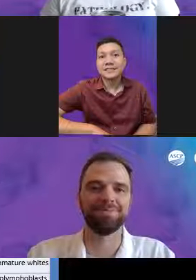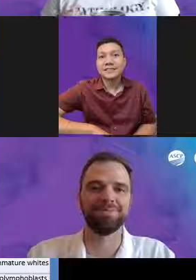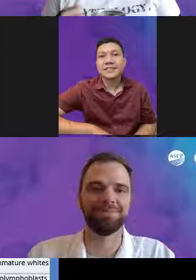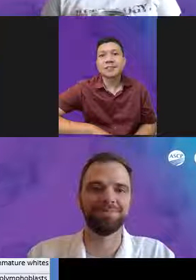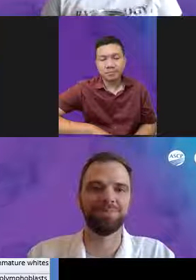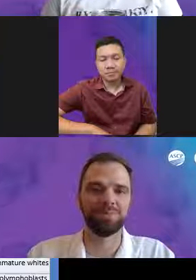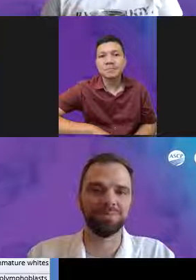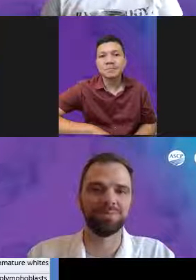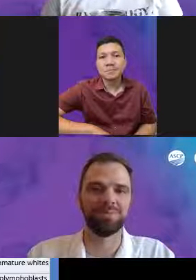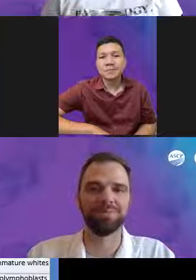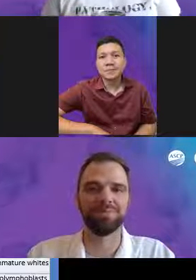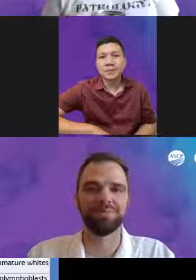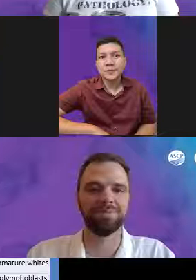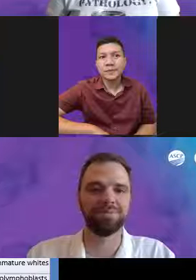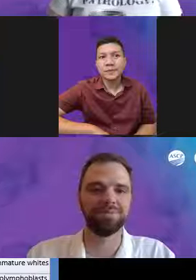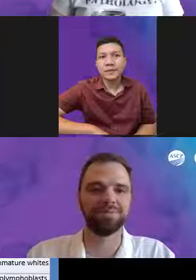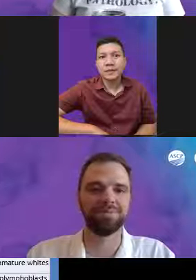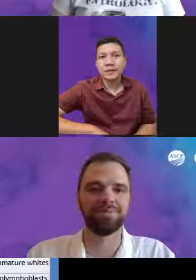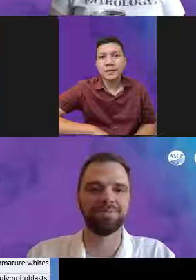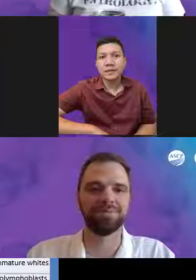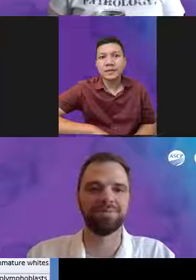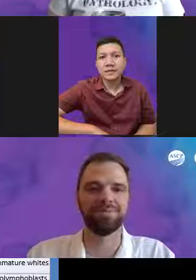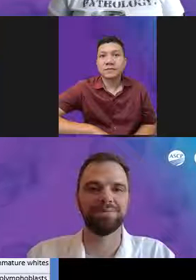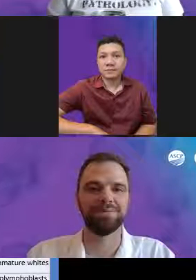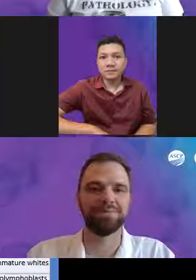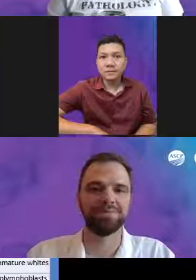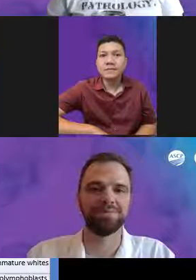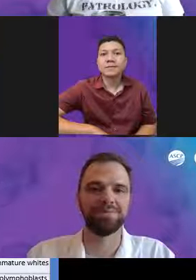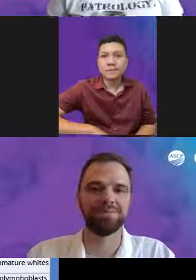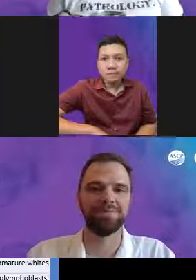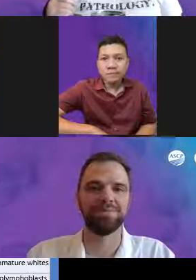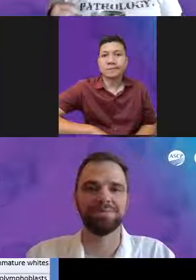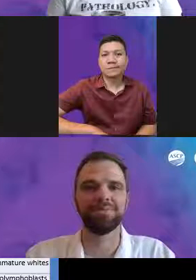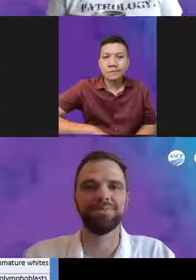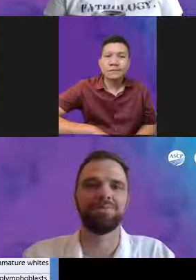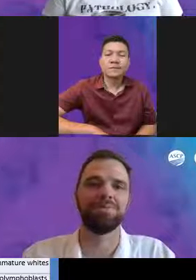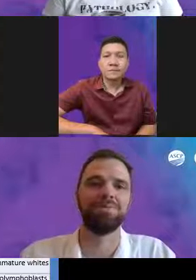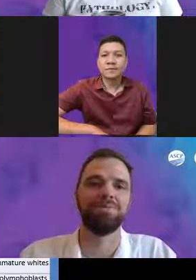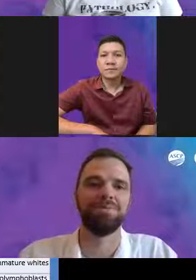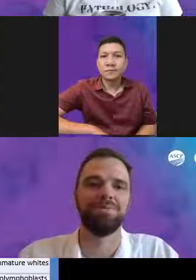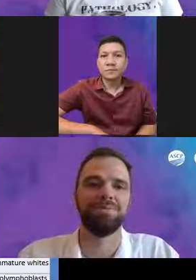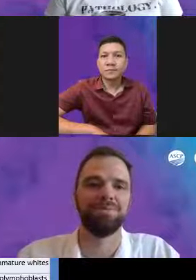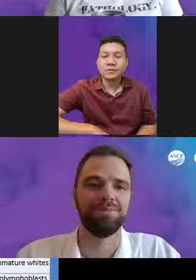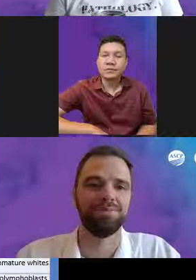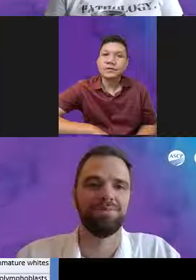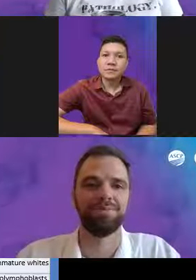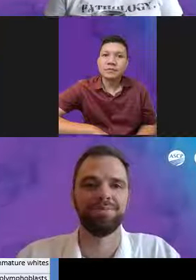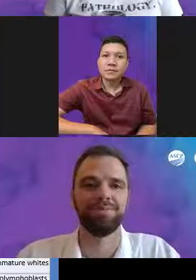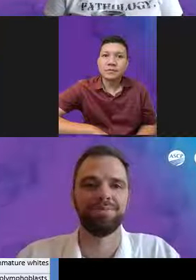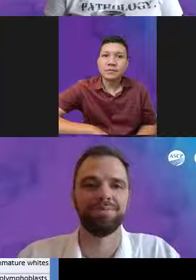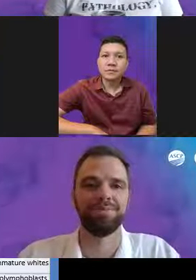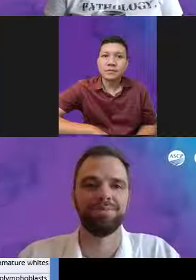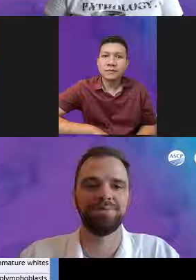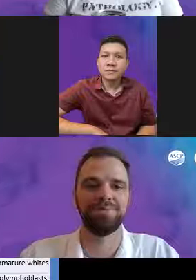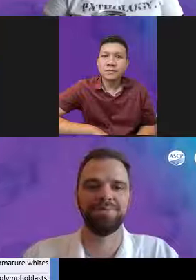engaged. So if you have that perfect score that's beating my time, then absolutely make sure that you are submitting into that online